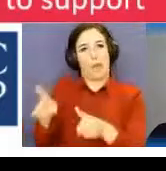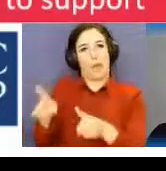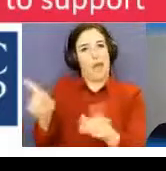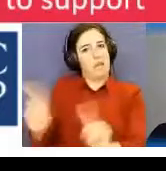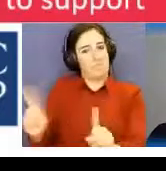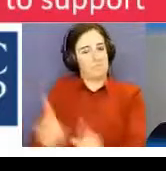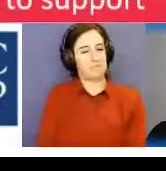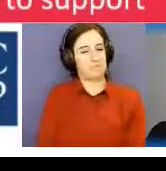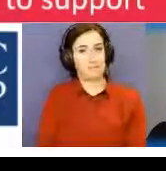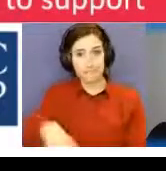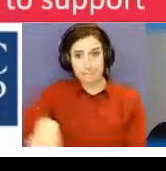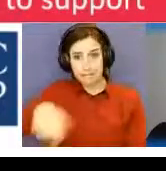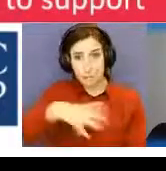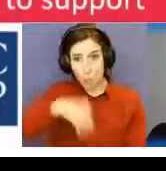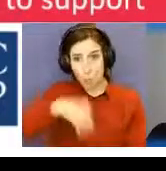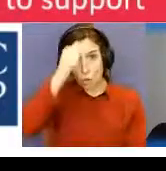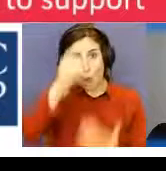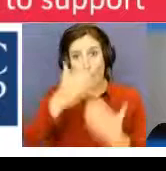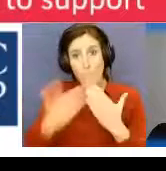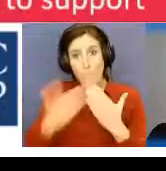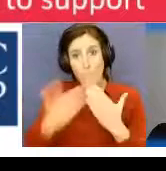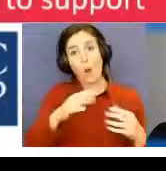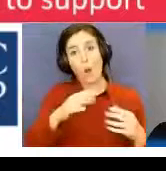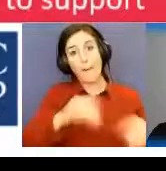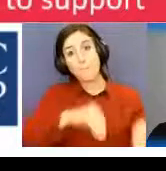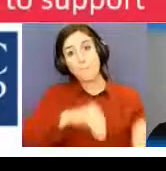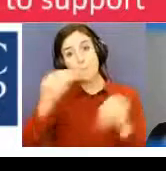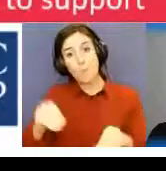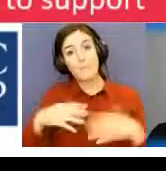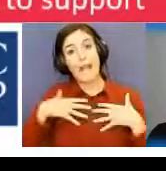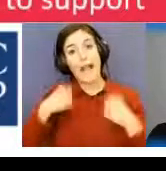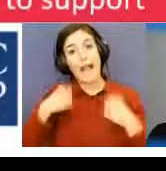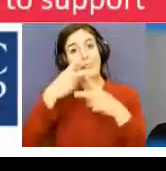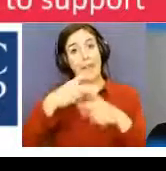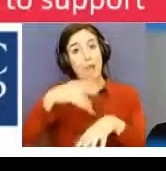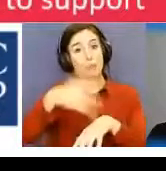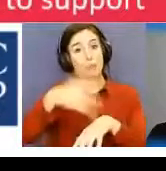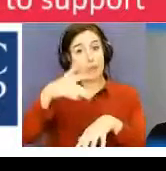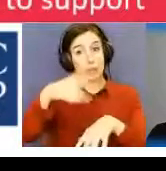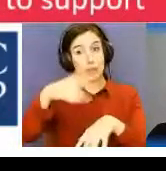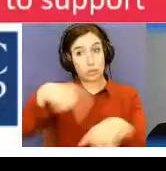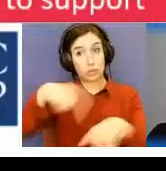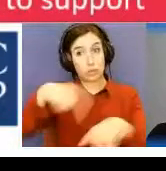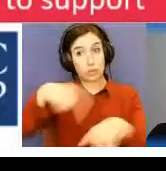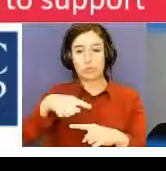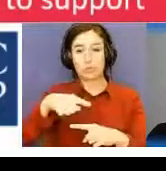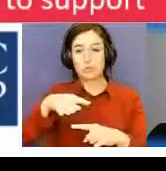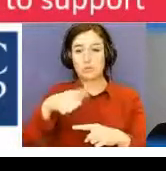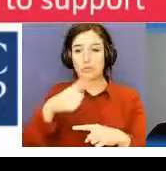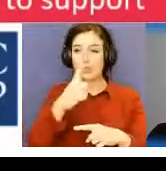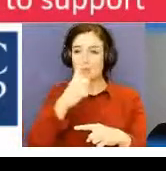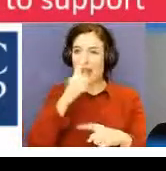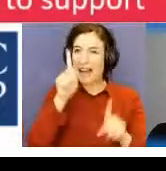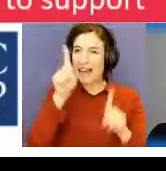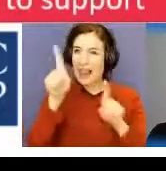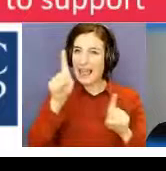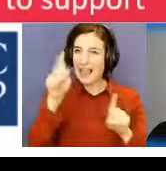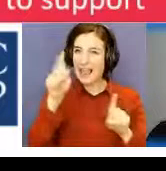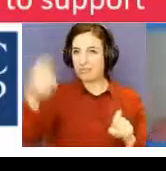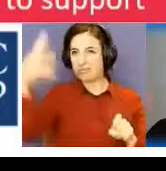Moving Healthcare Professionals Program, I mean, these slides will be circulated, I'm sure, afterwards, and you can click on and you can follow the email address there and get some